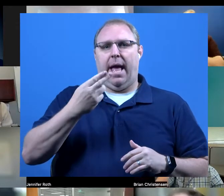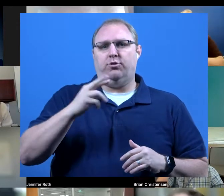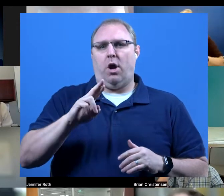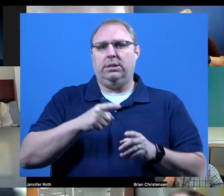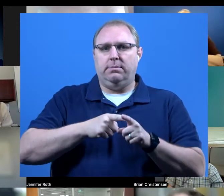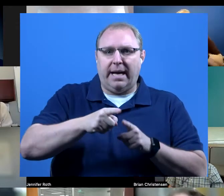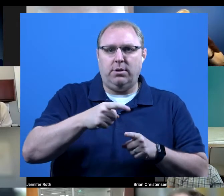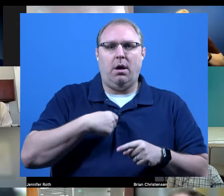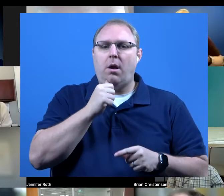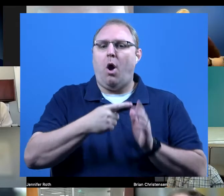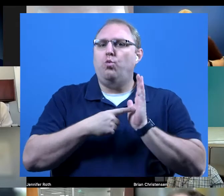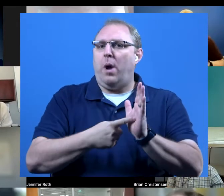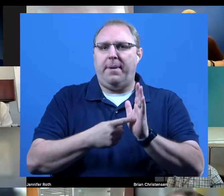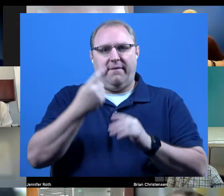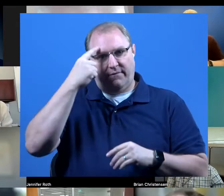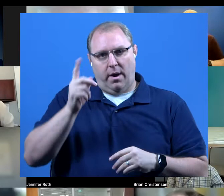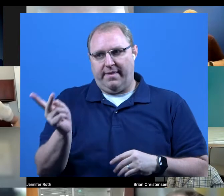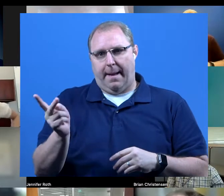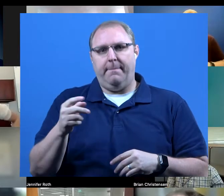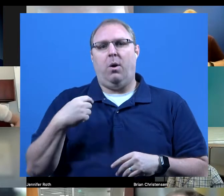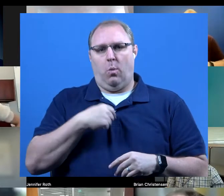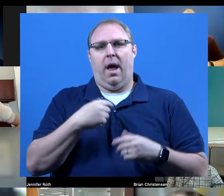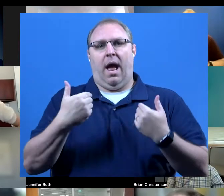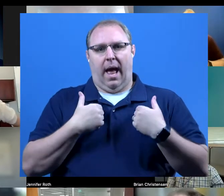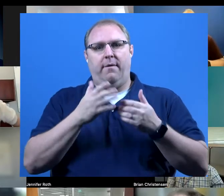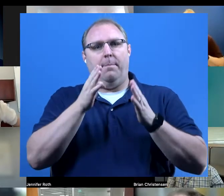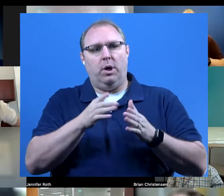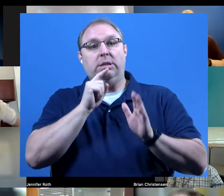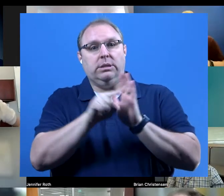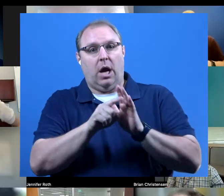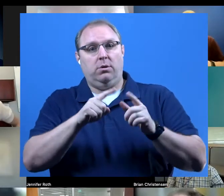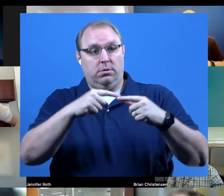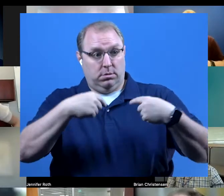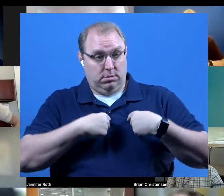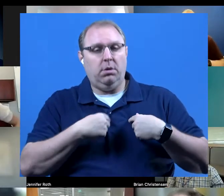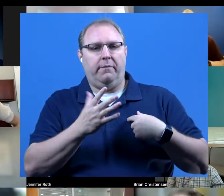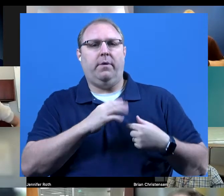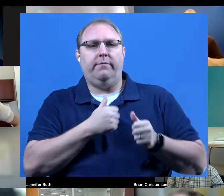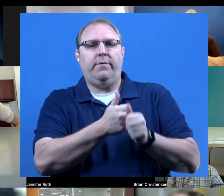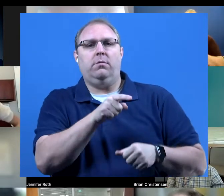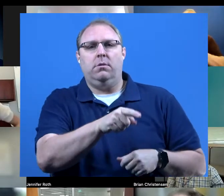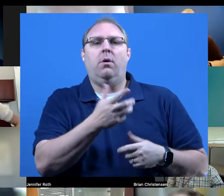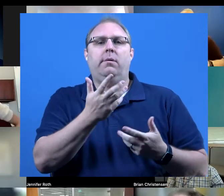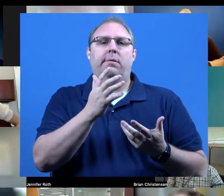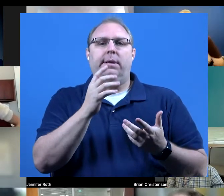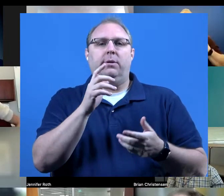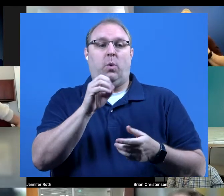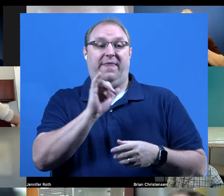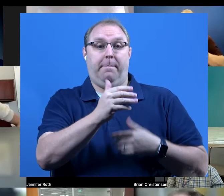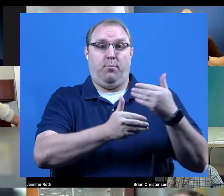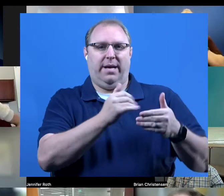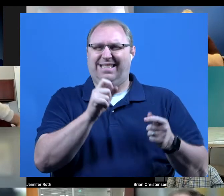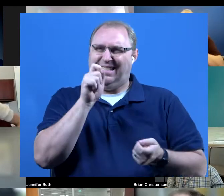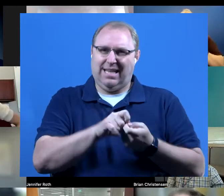it's not my role. I'm not their HR specialist. I'm not their HR representative. We have someone assigned to us. And so